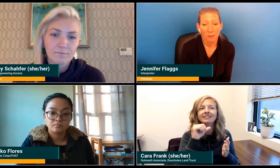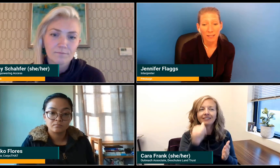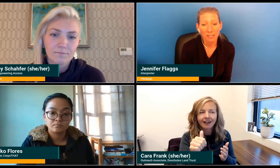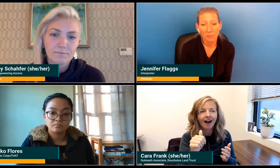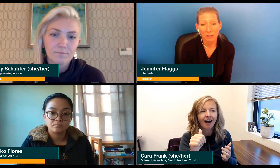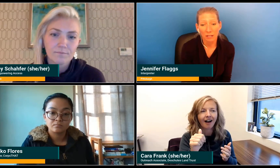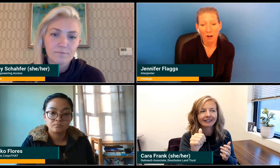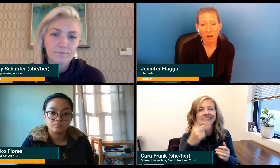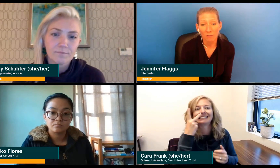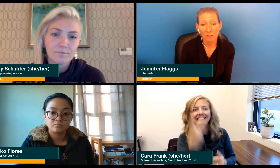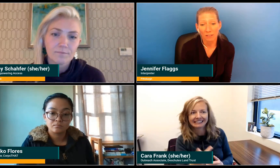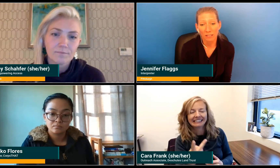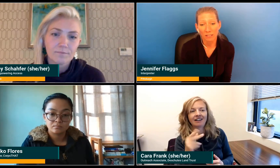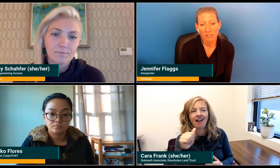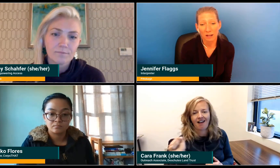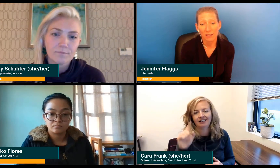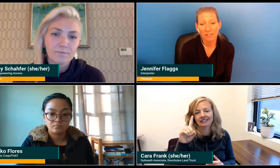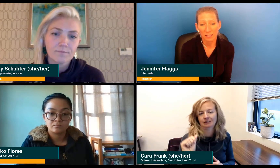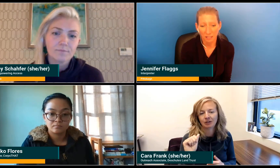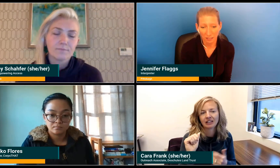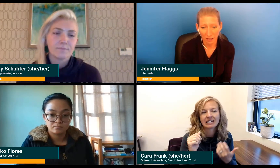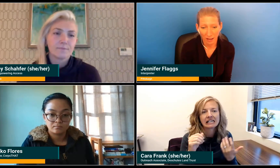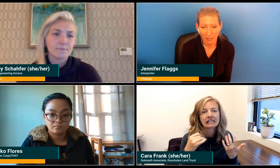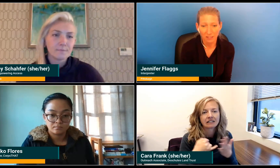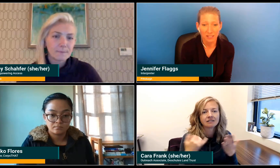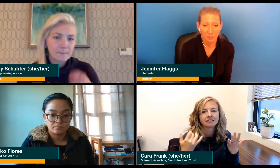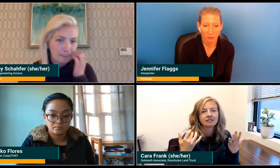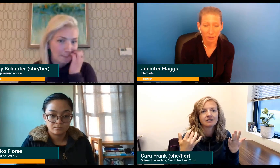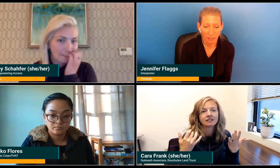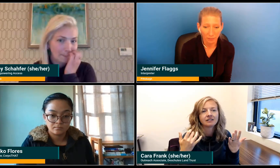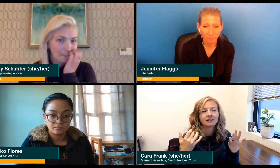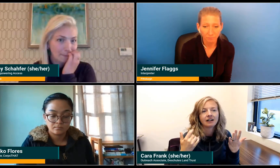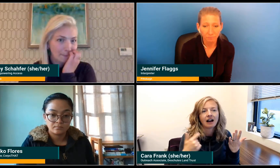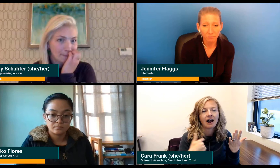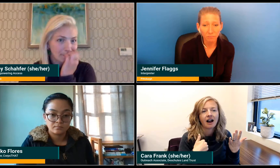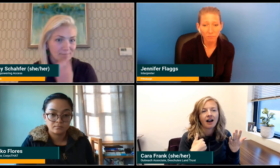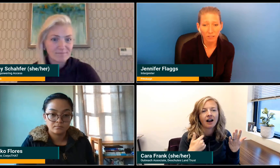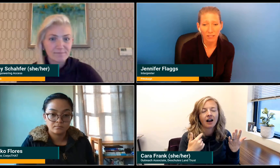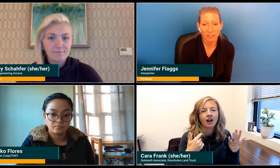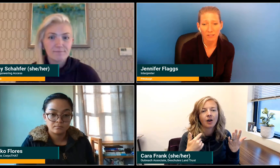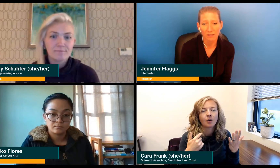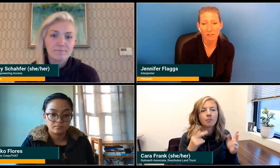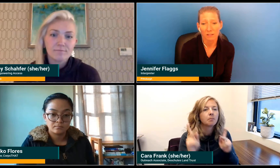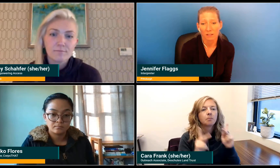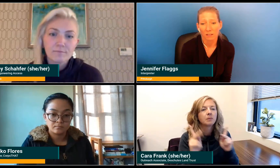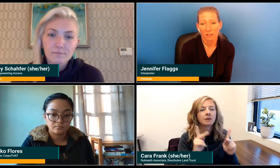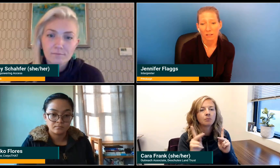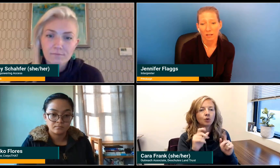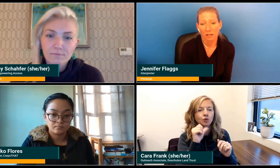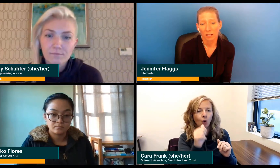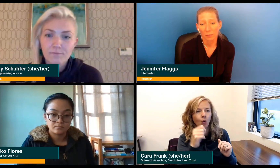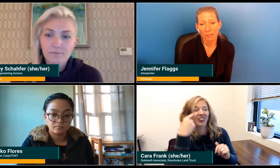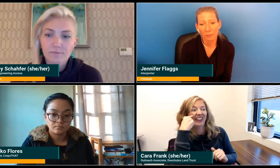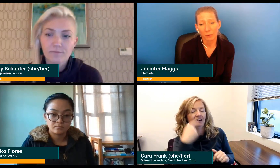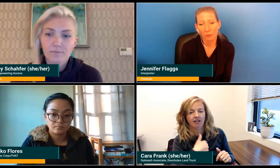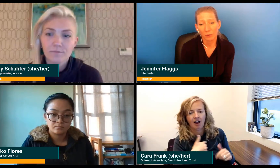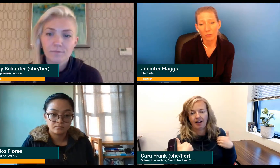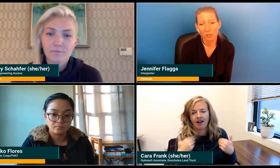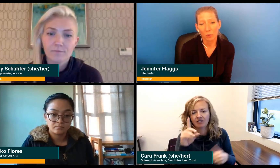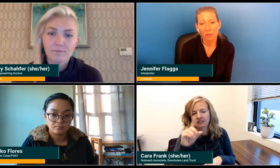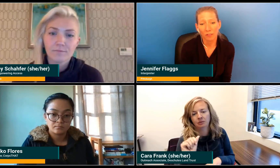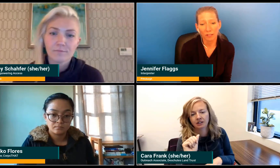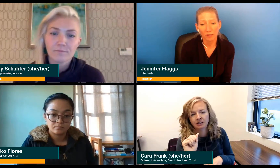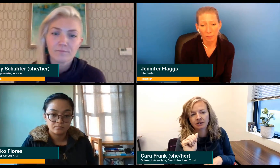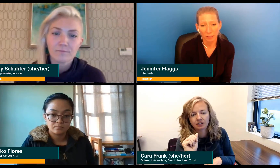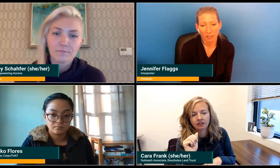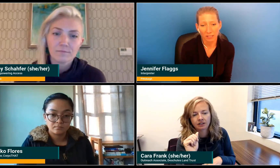my disability often is not seen as a disability. it's people